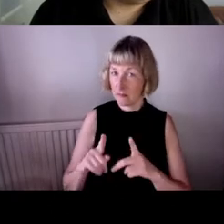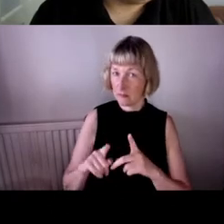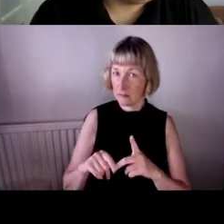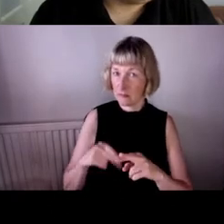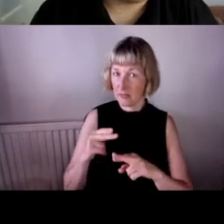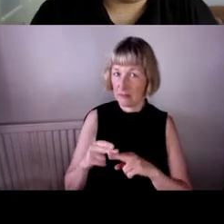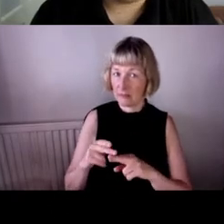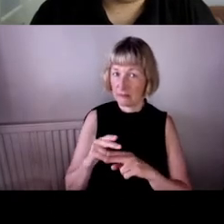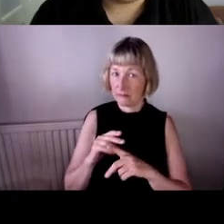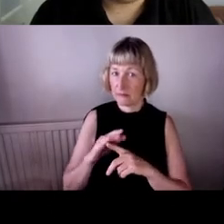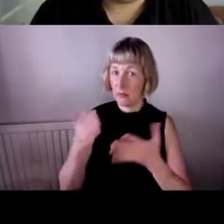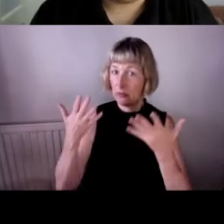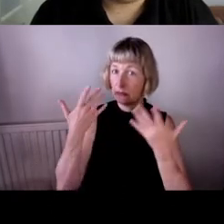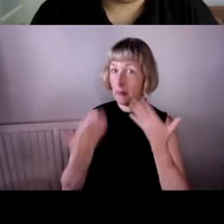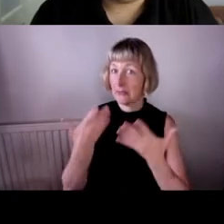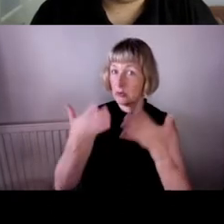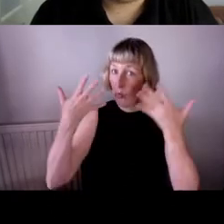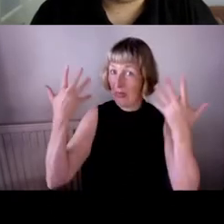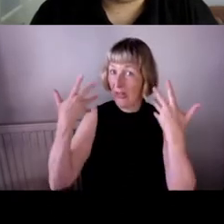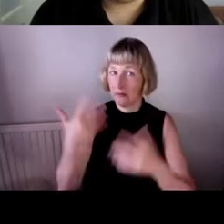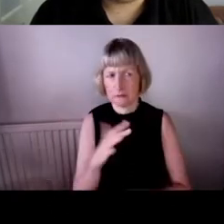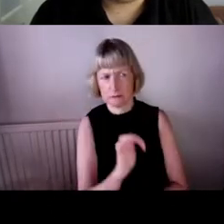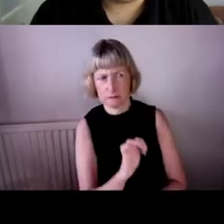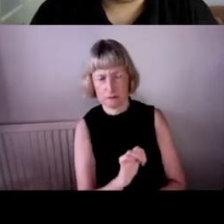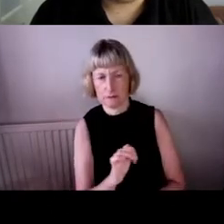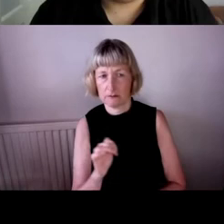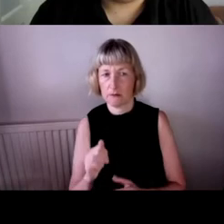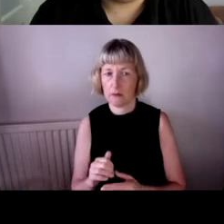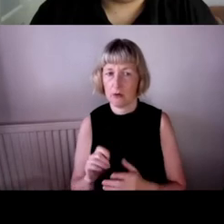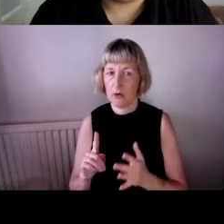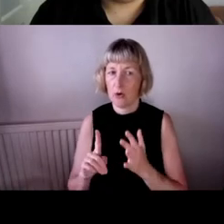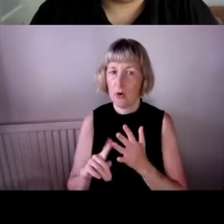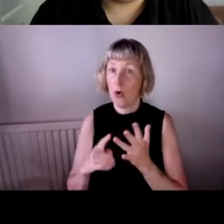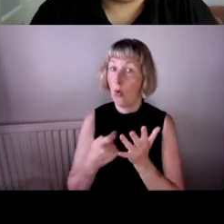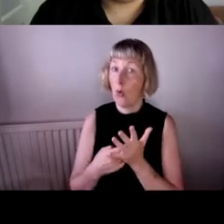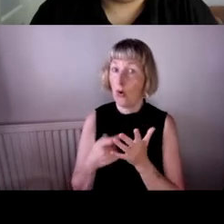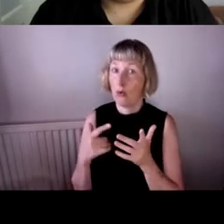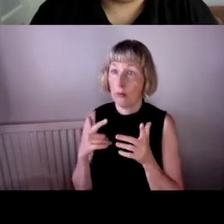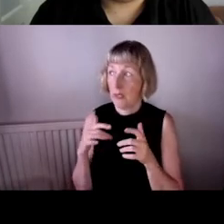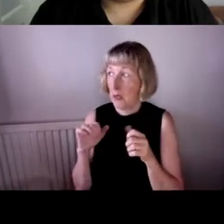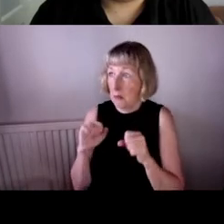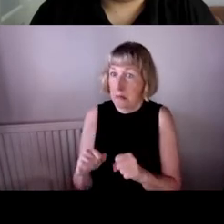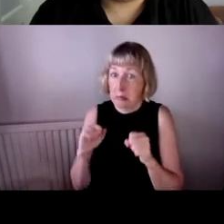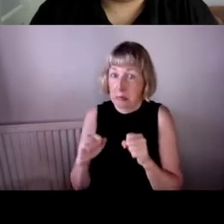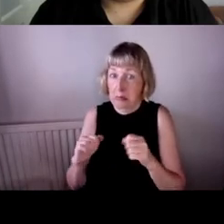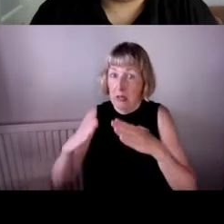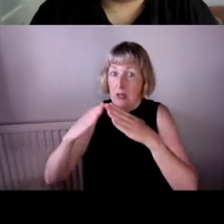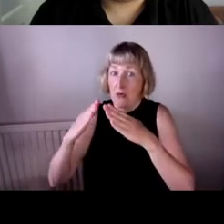wet. Rather. Otherwise, we'll both be crouching in the rafters with